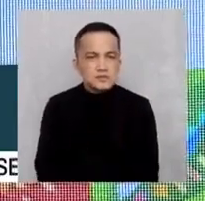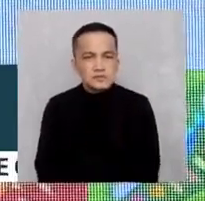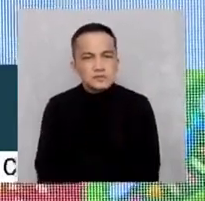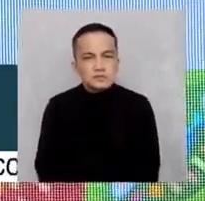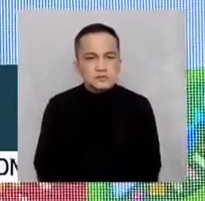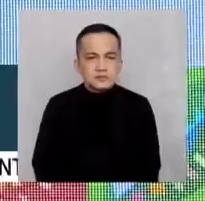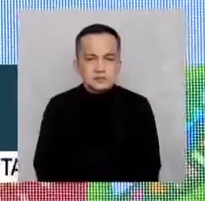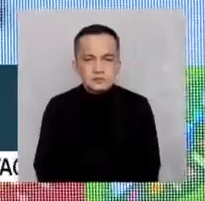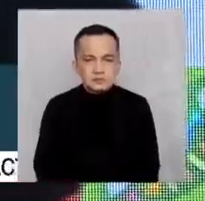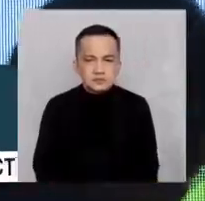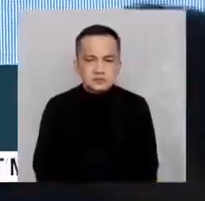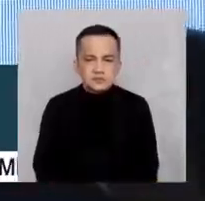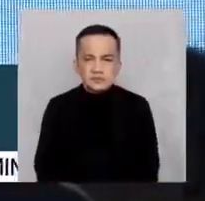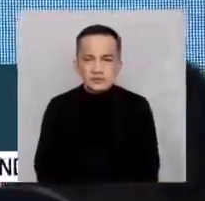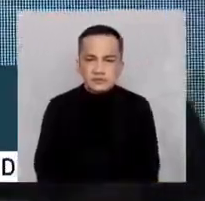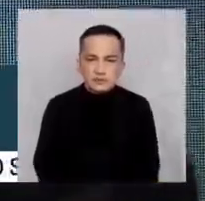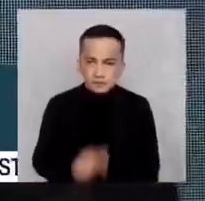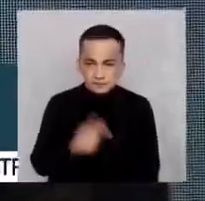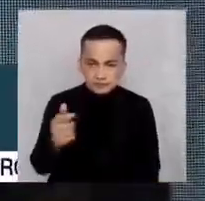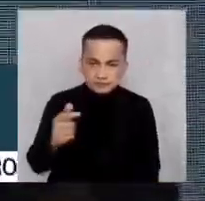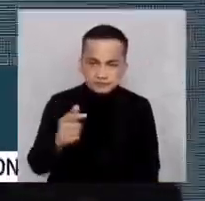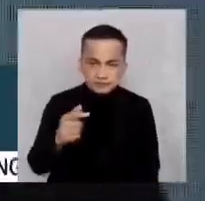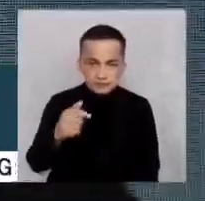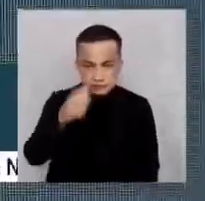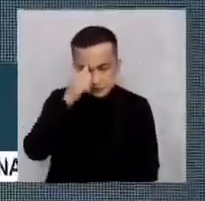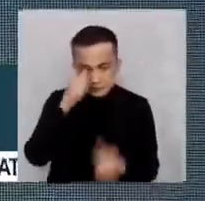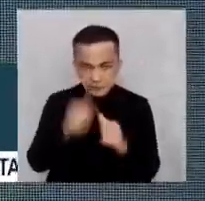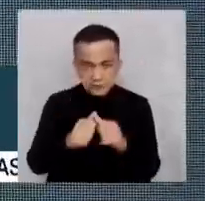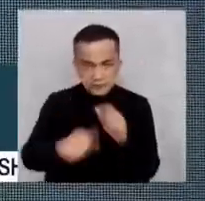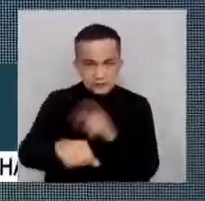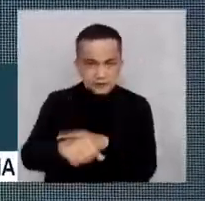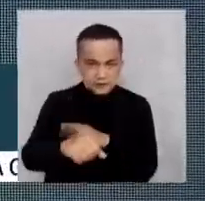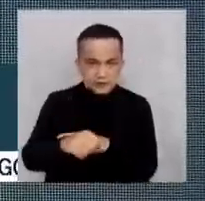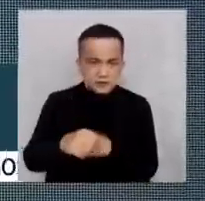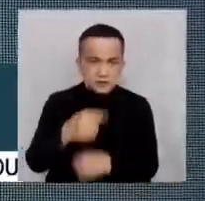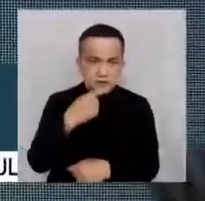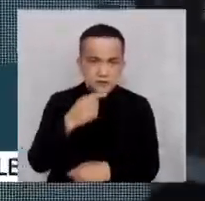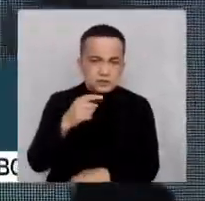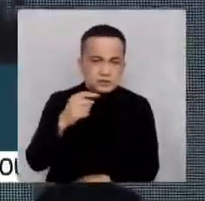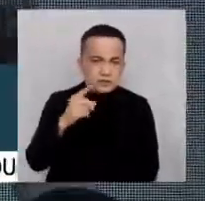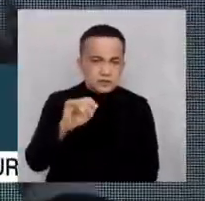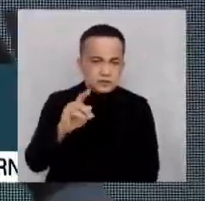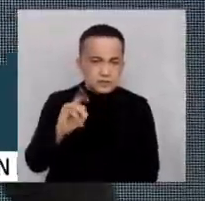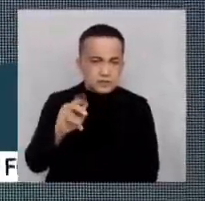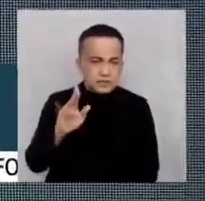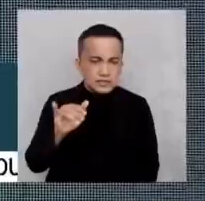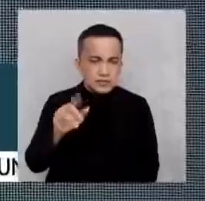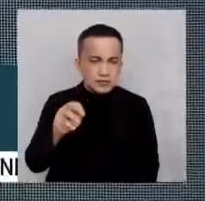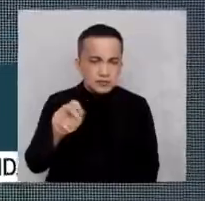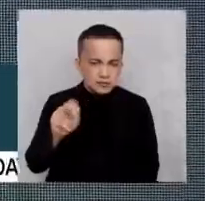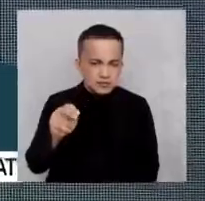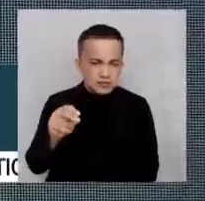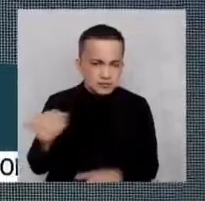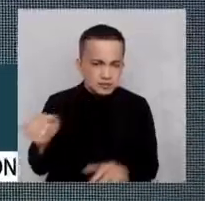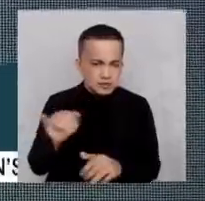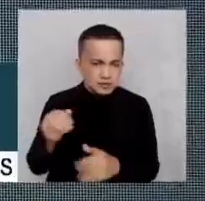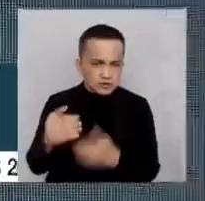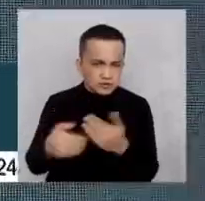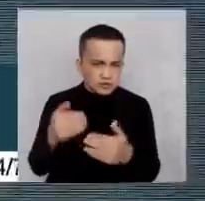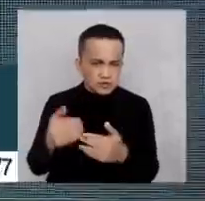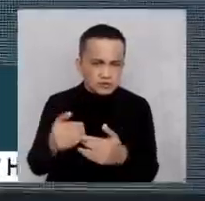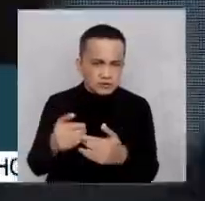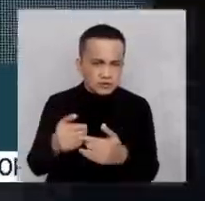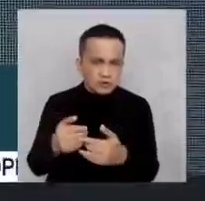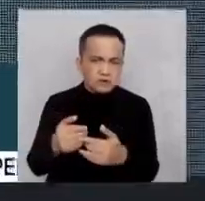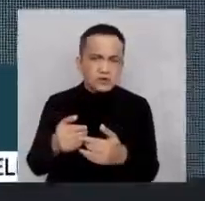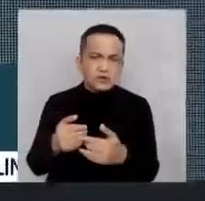If you remember, during the time of Secretary Juan Dateo, we also went through the same brouhaha. They